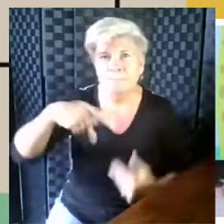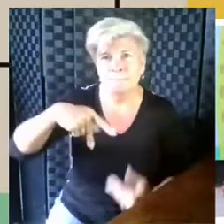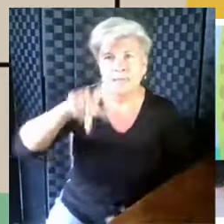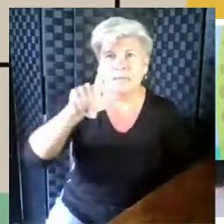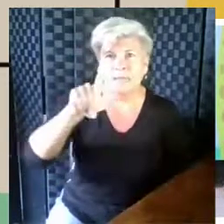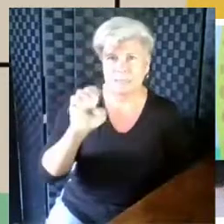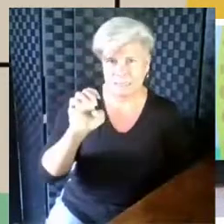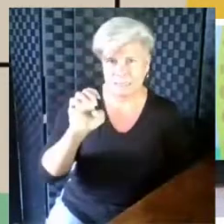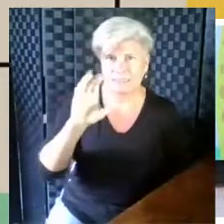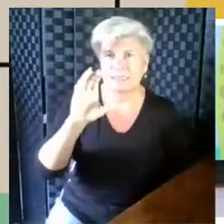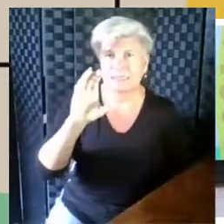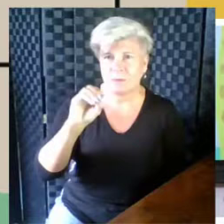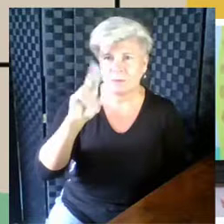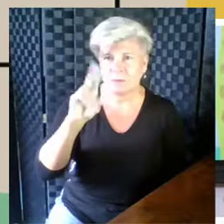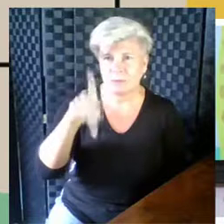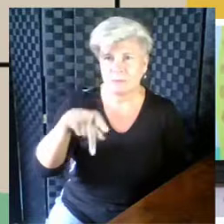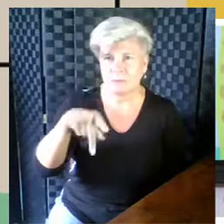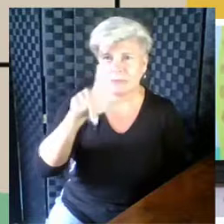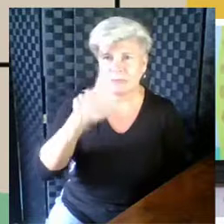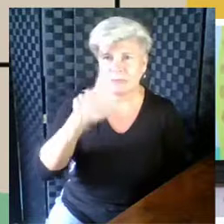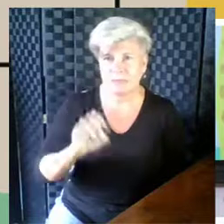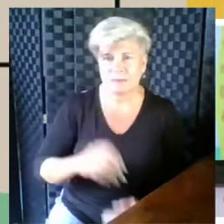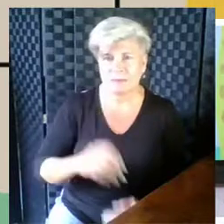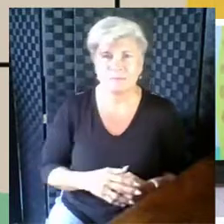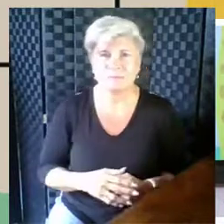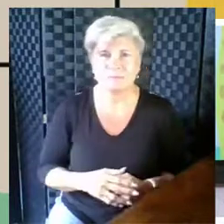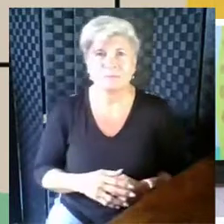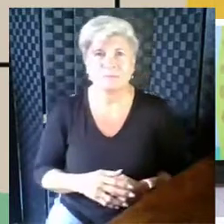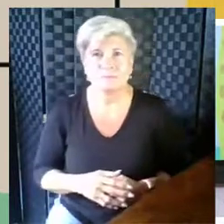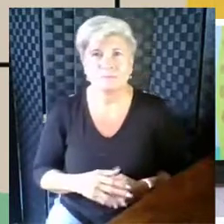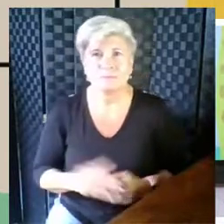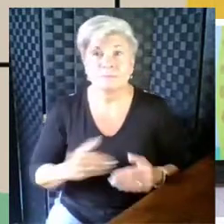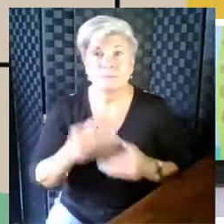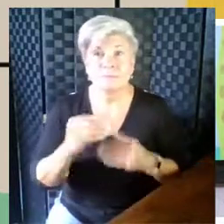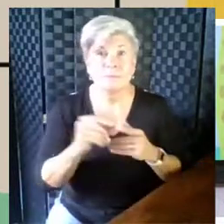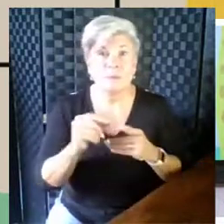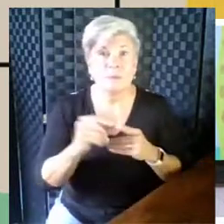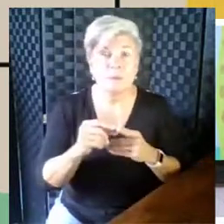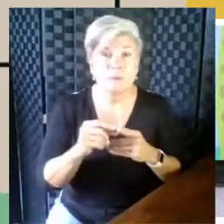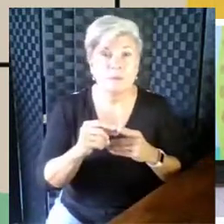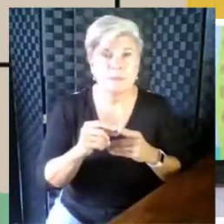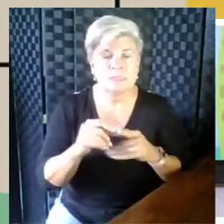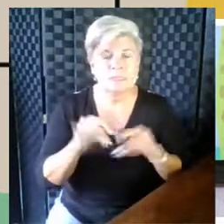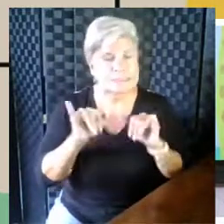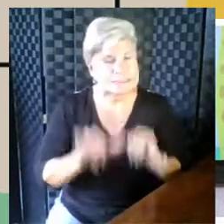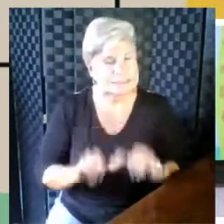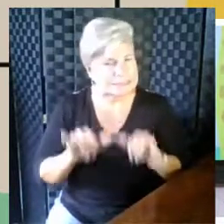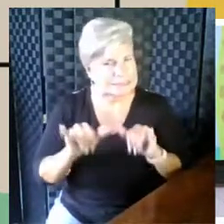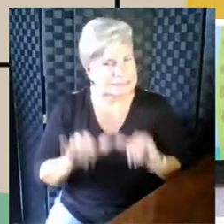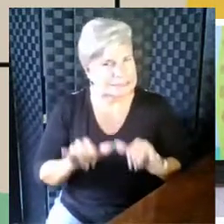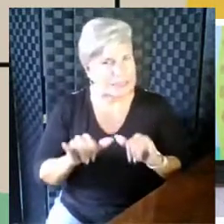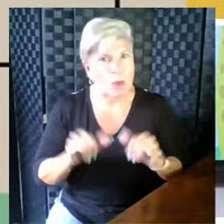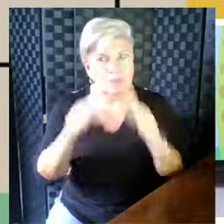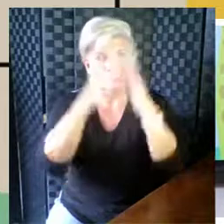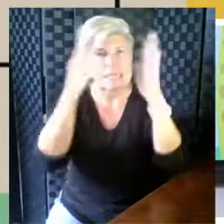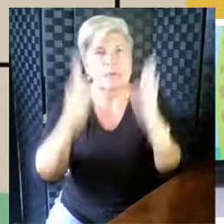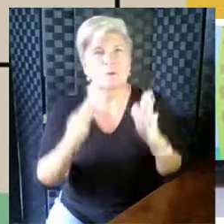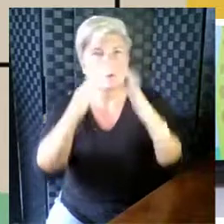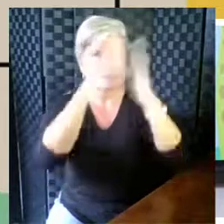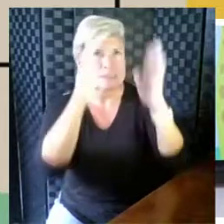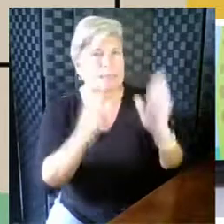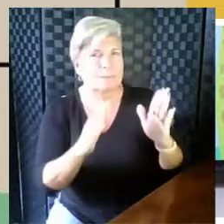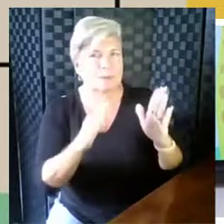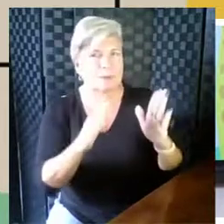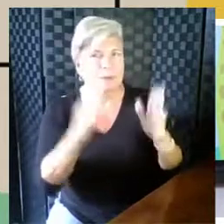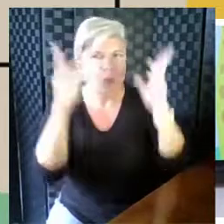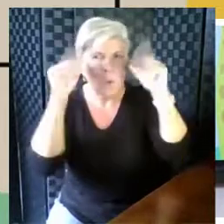said PLE, you are correct. The next word is stable. The horses are in the stable